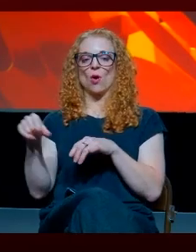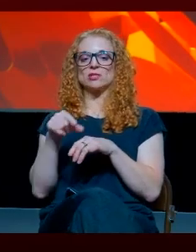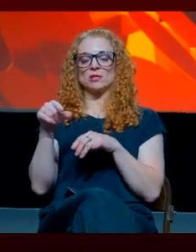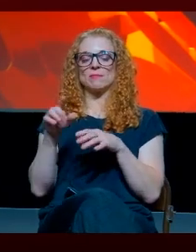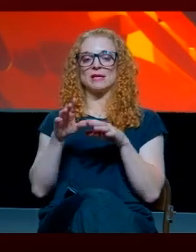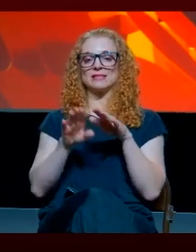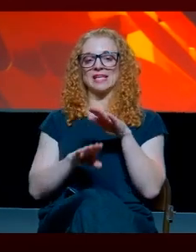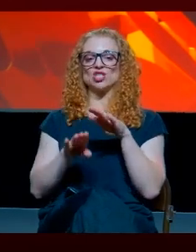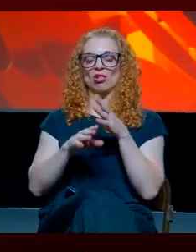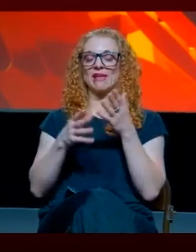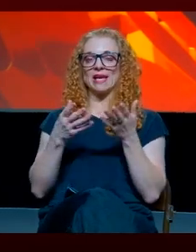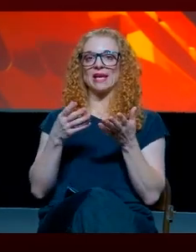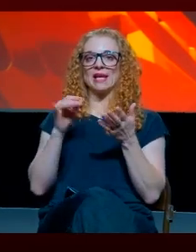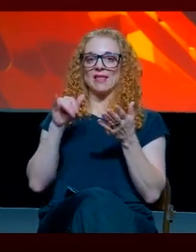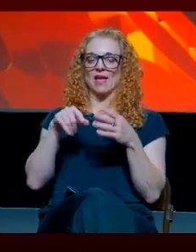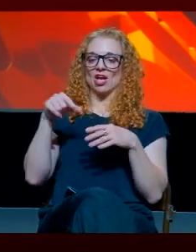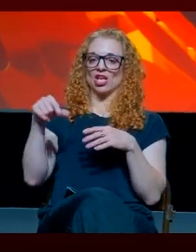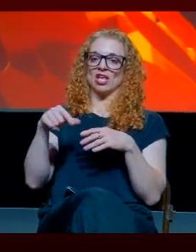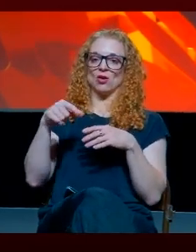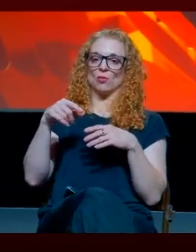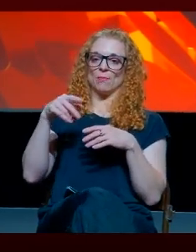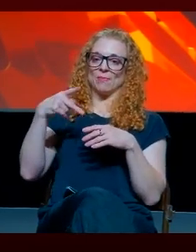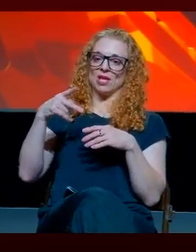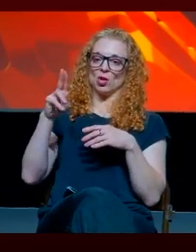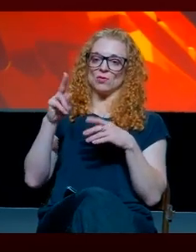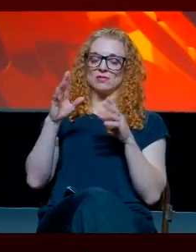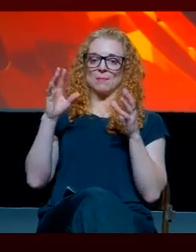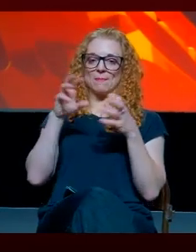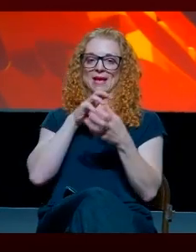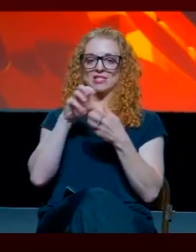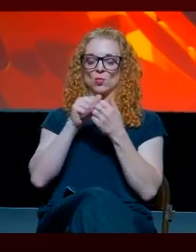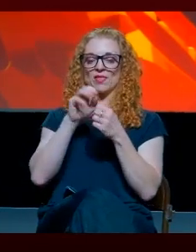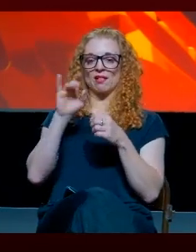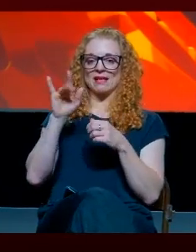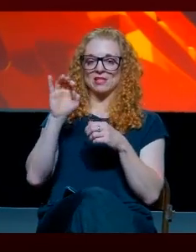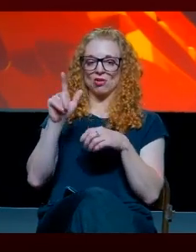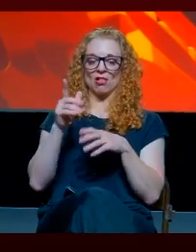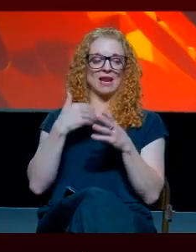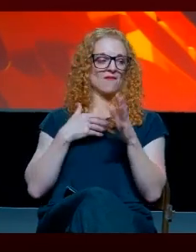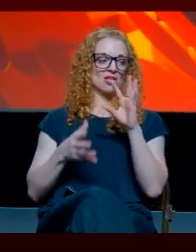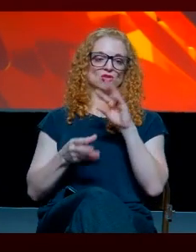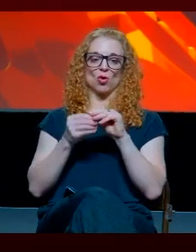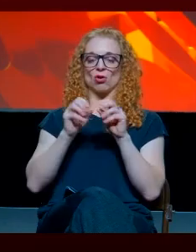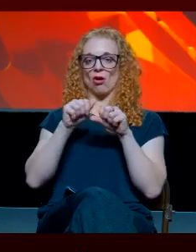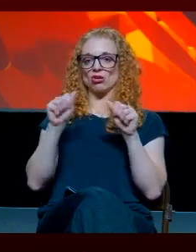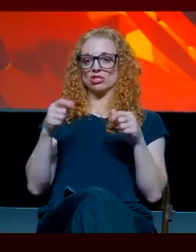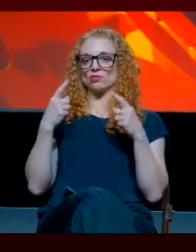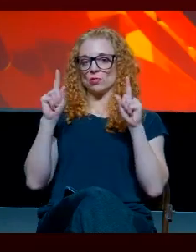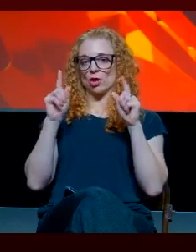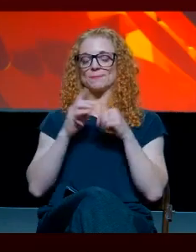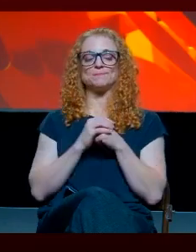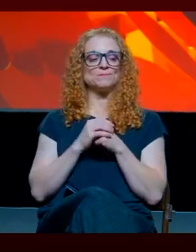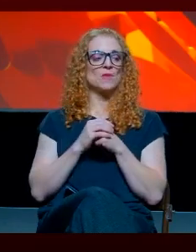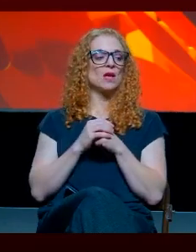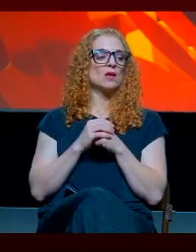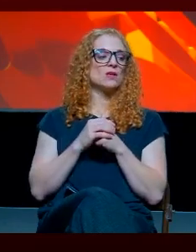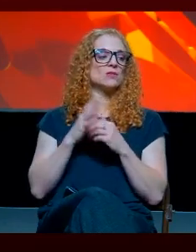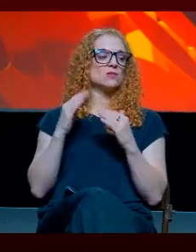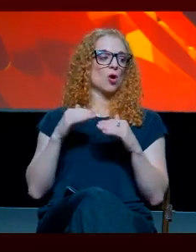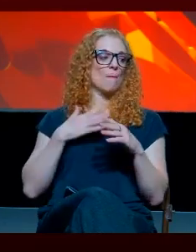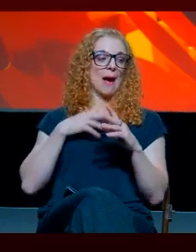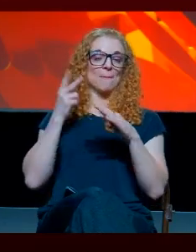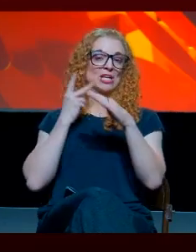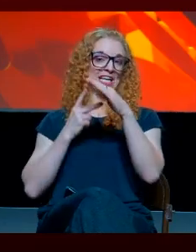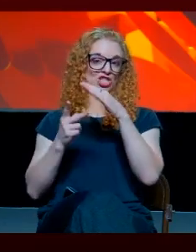essentially heterogeneous QPUs mixed with classical and have this total architecture worked out. So my